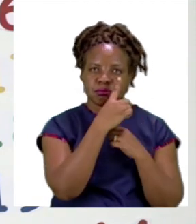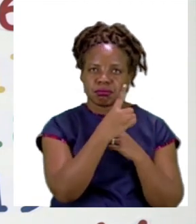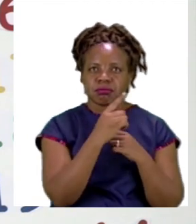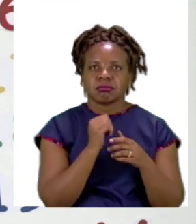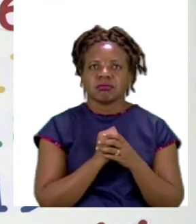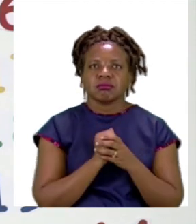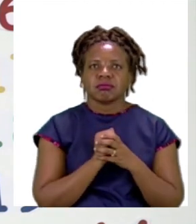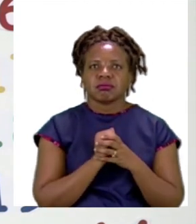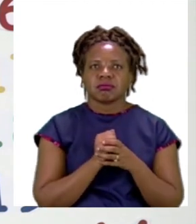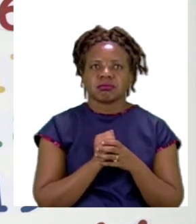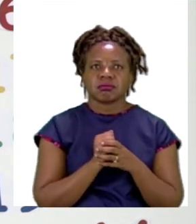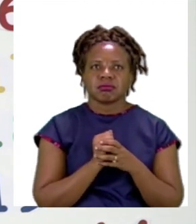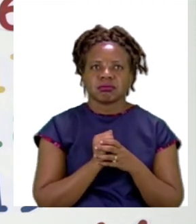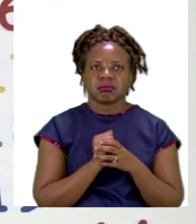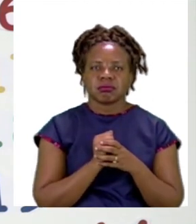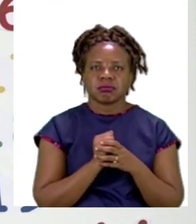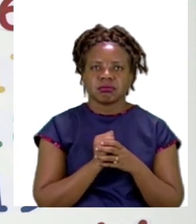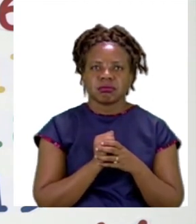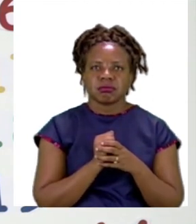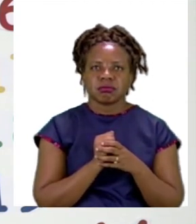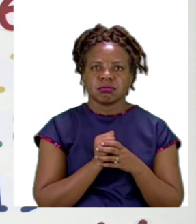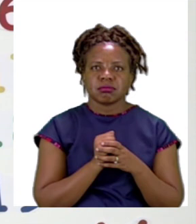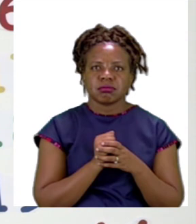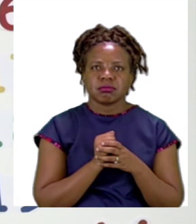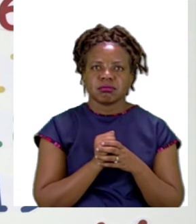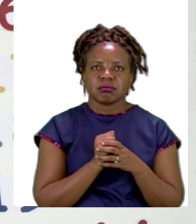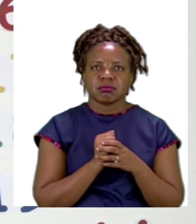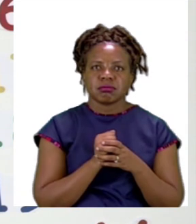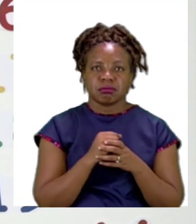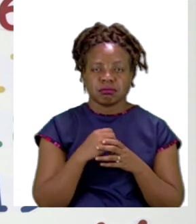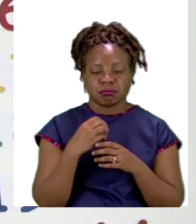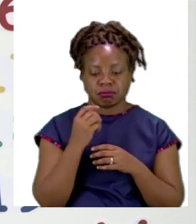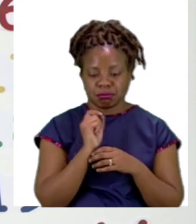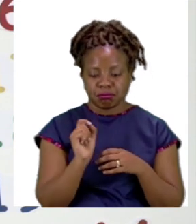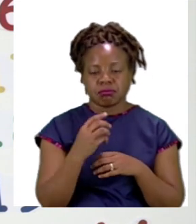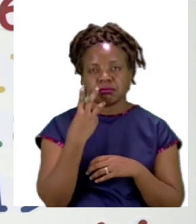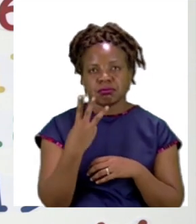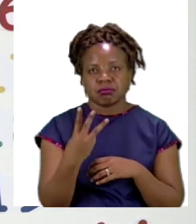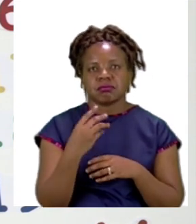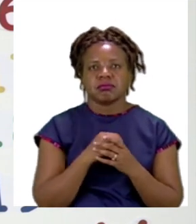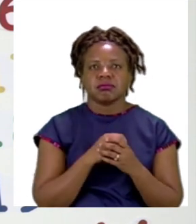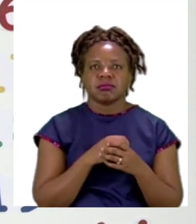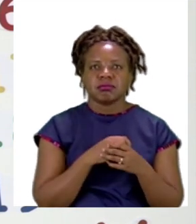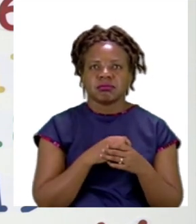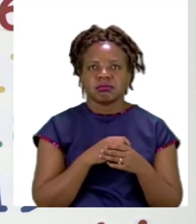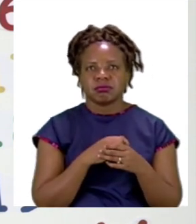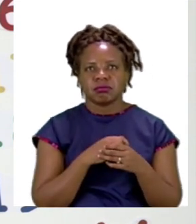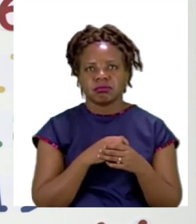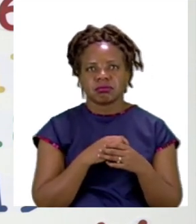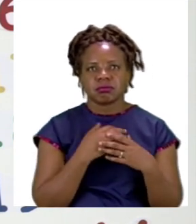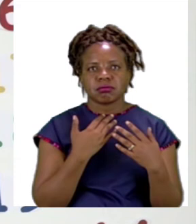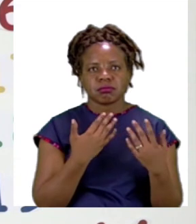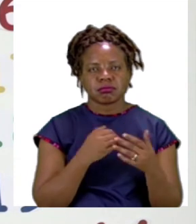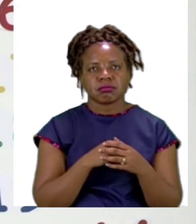1. And then we will be free to carry the 3. Then the next